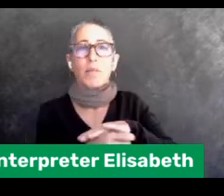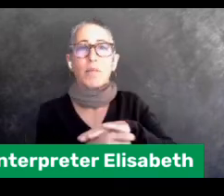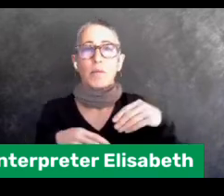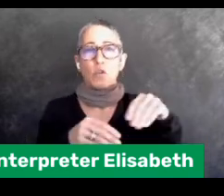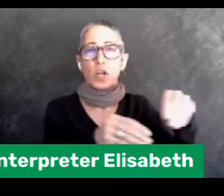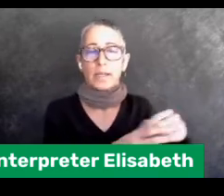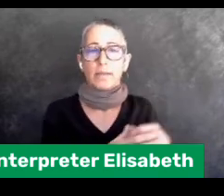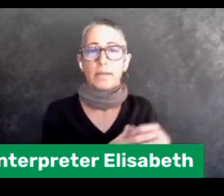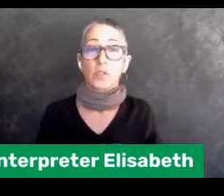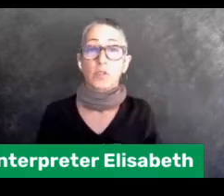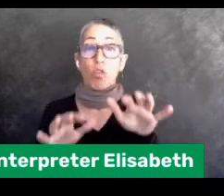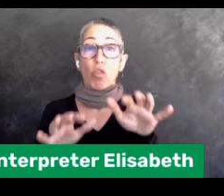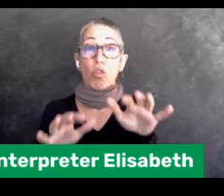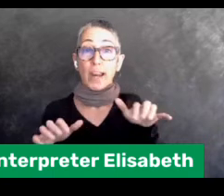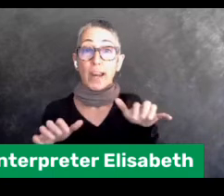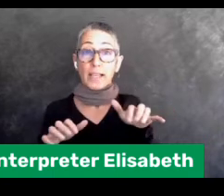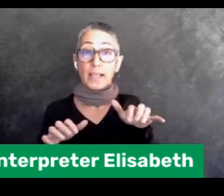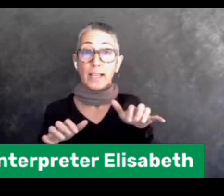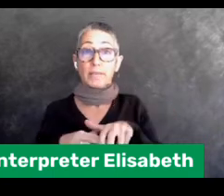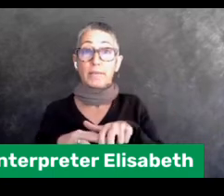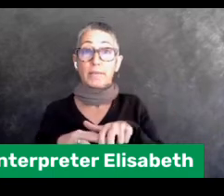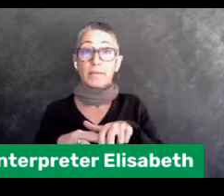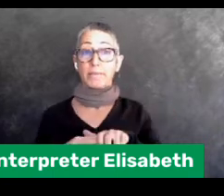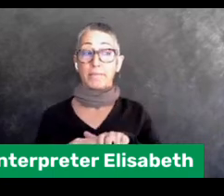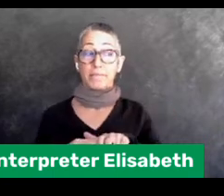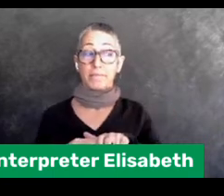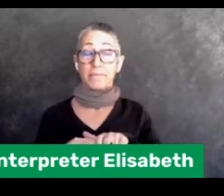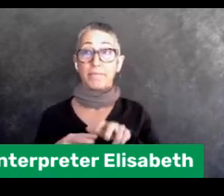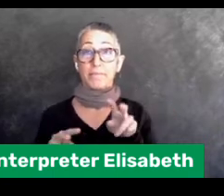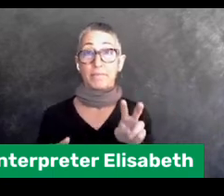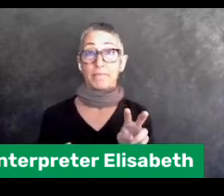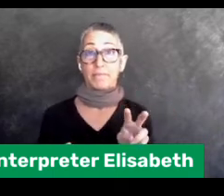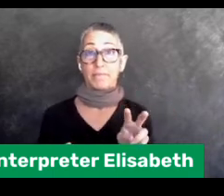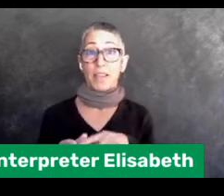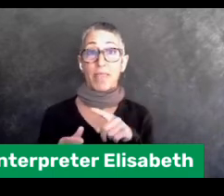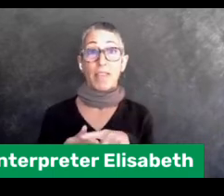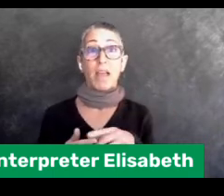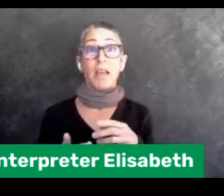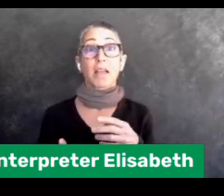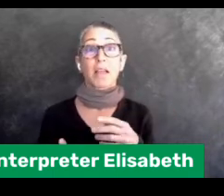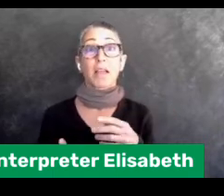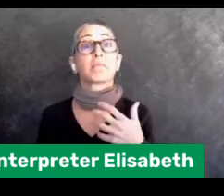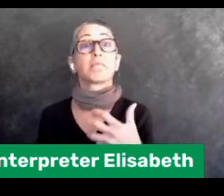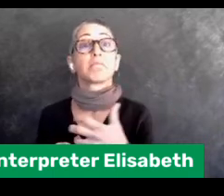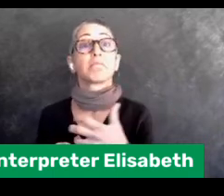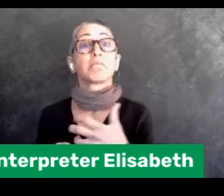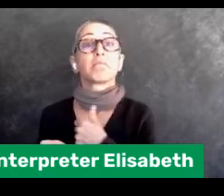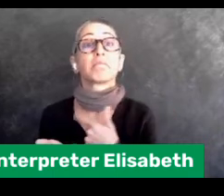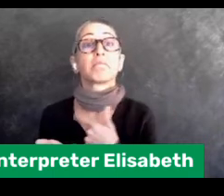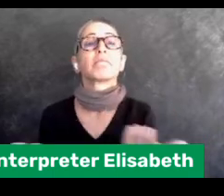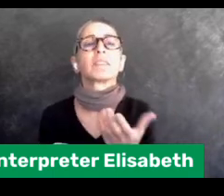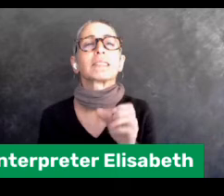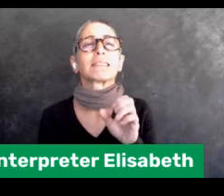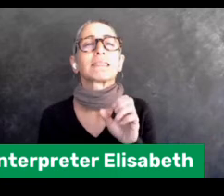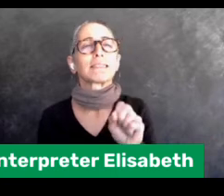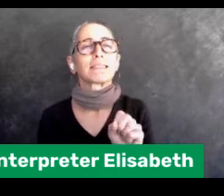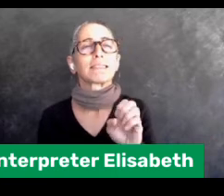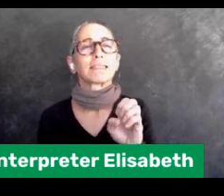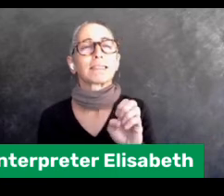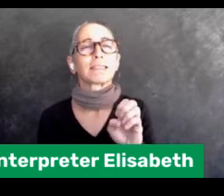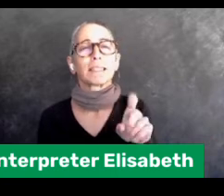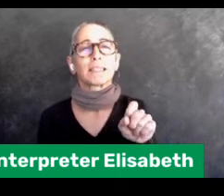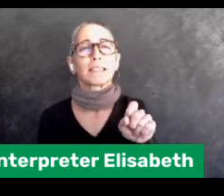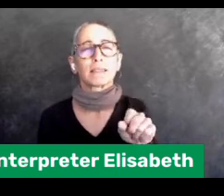able to take a seedling home to choose from, tomatoes and other things to help get them started with